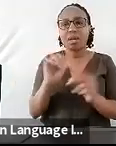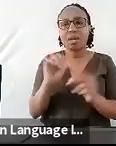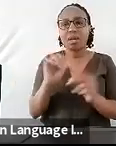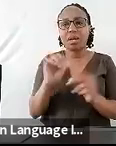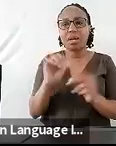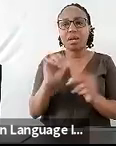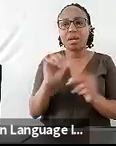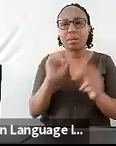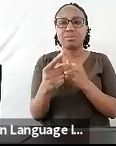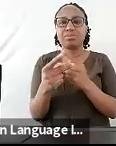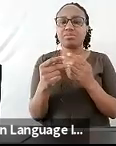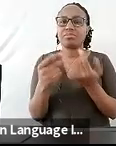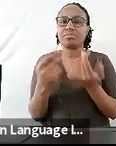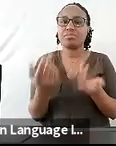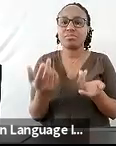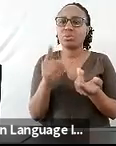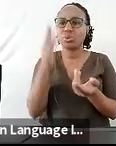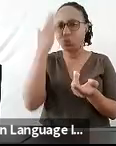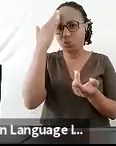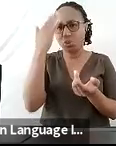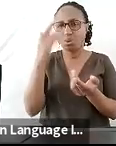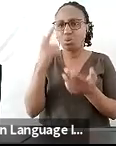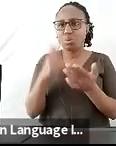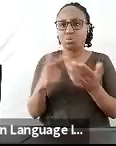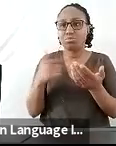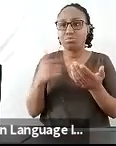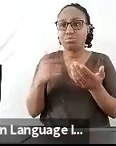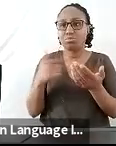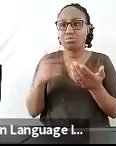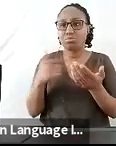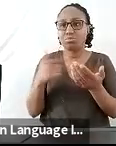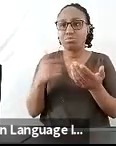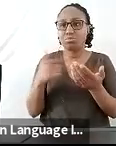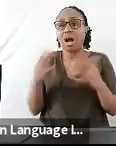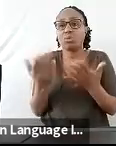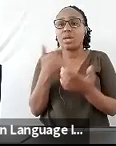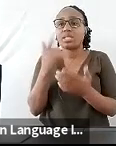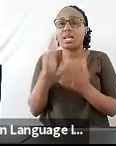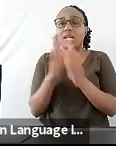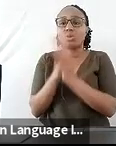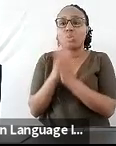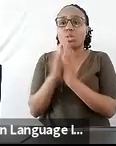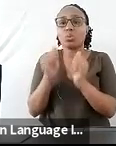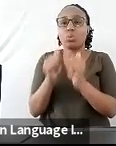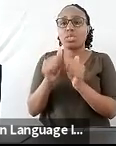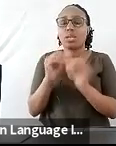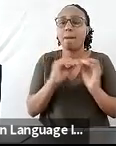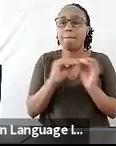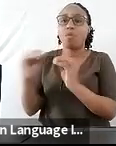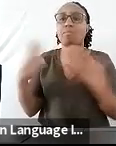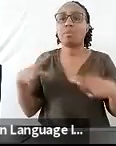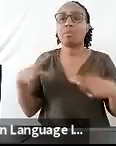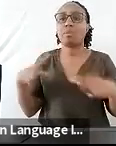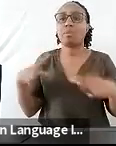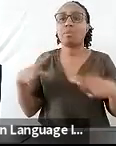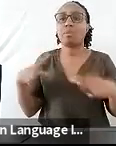what am I left with? How do I tell stories in a way that moves people to action? So that was one of that. In terms of